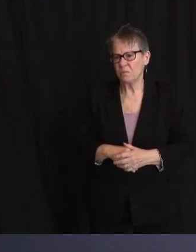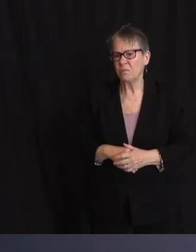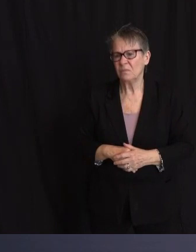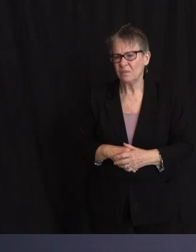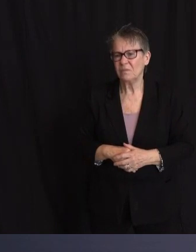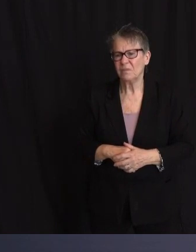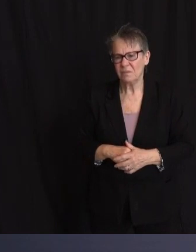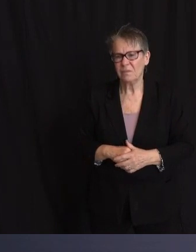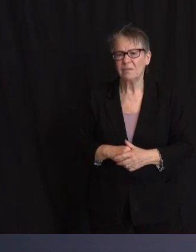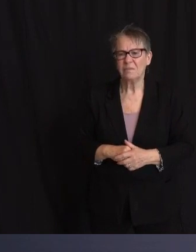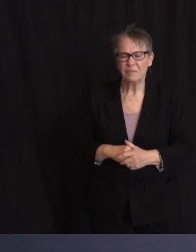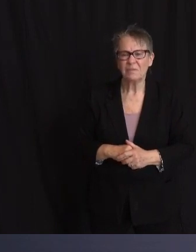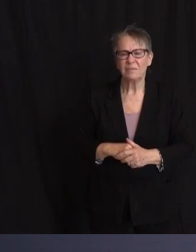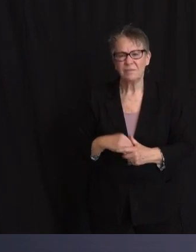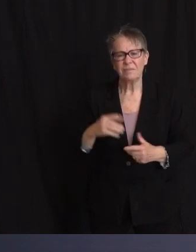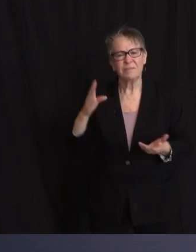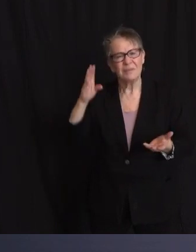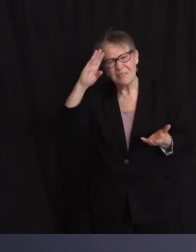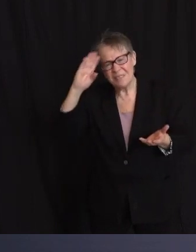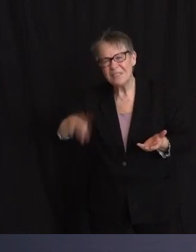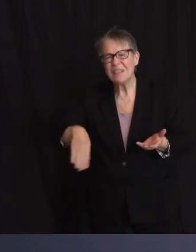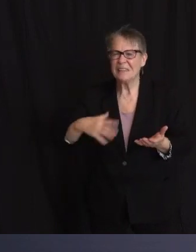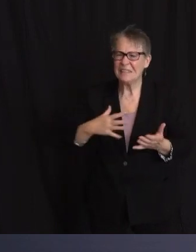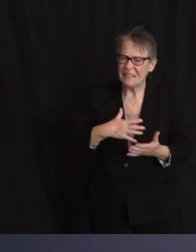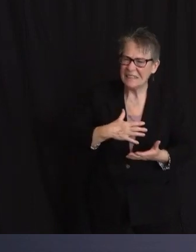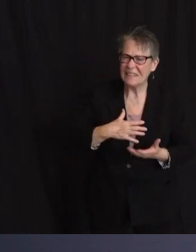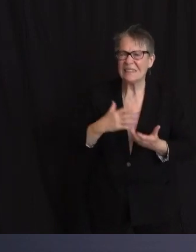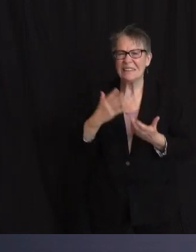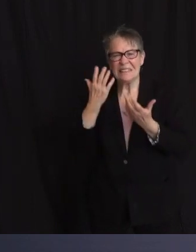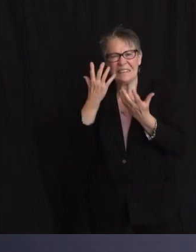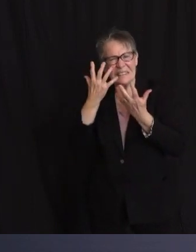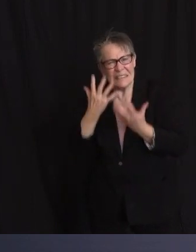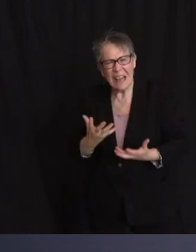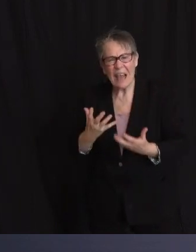Of the deaths that we are able to investigate,